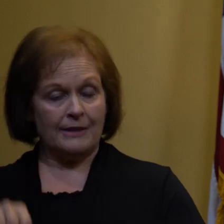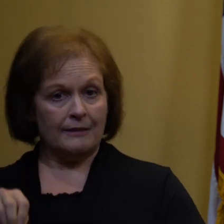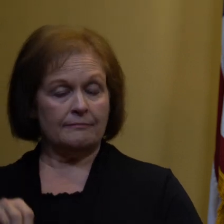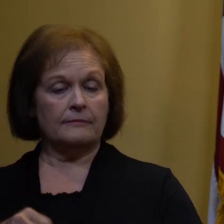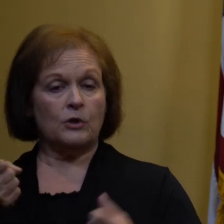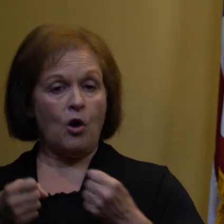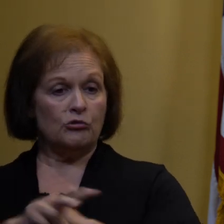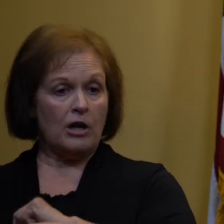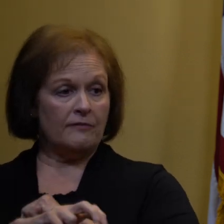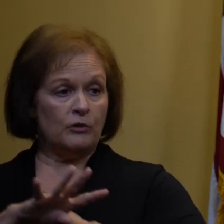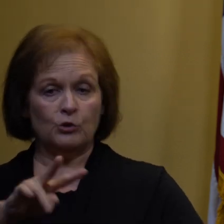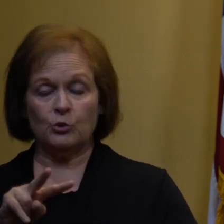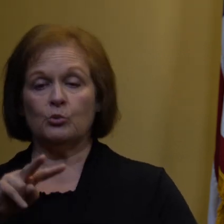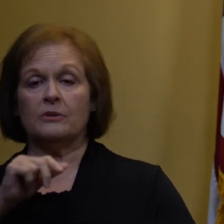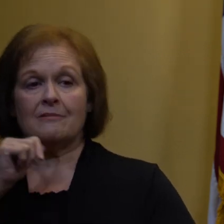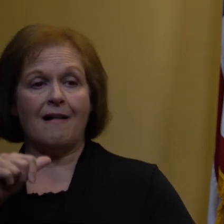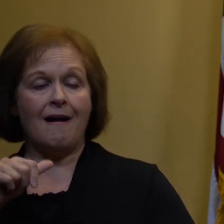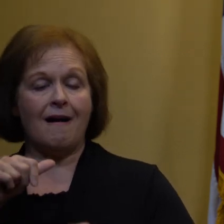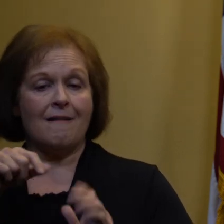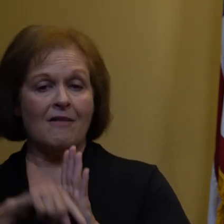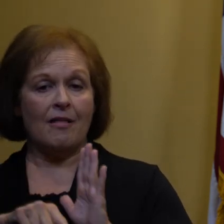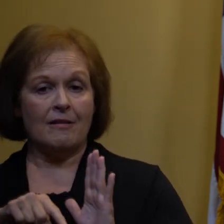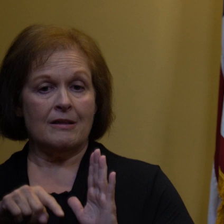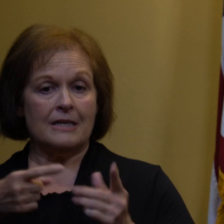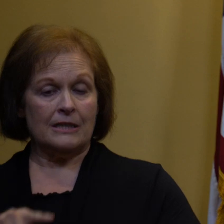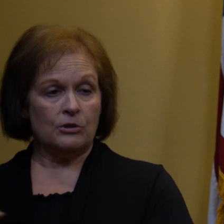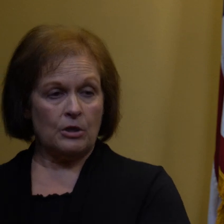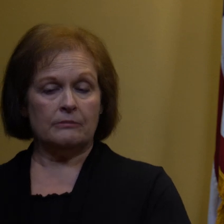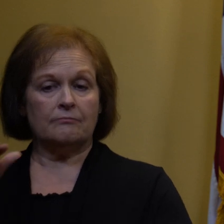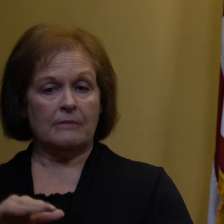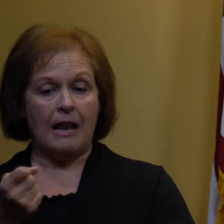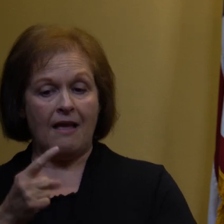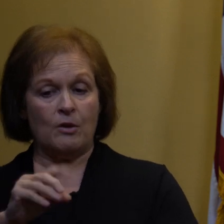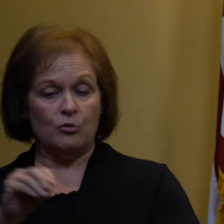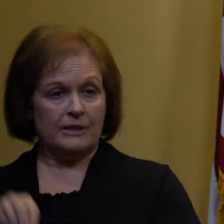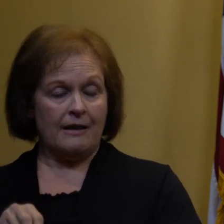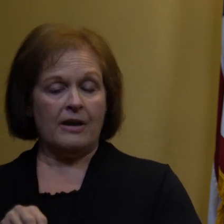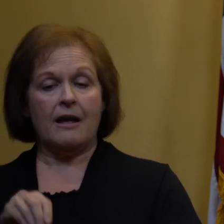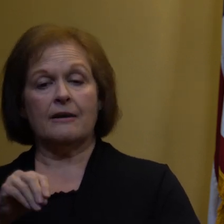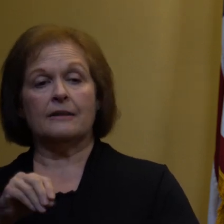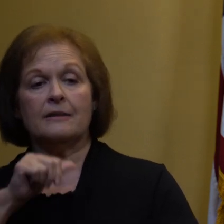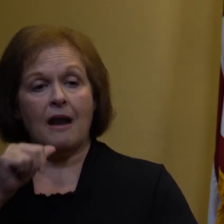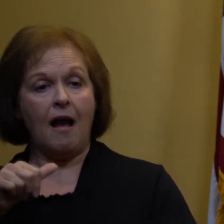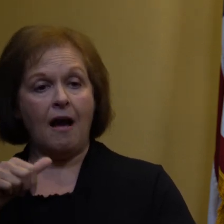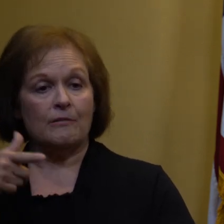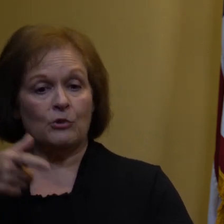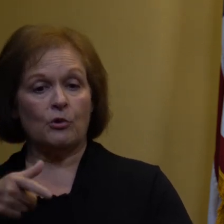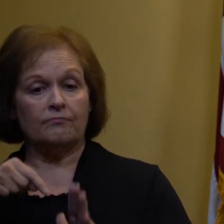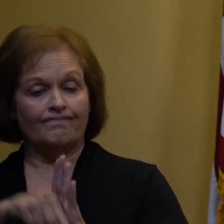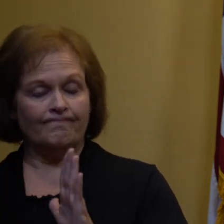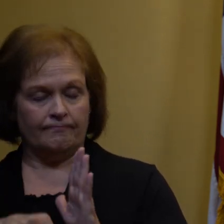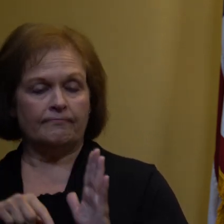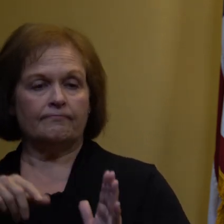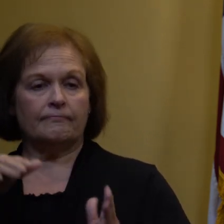carjackings 42%, non-fatal shootings incidents down 11%, non-fatal shooting victims